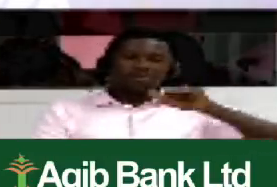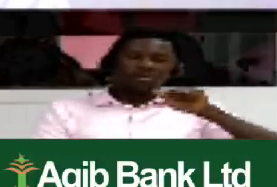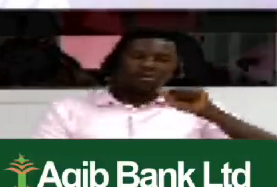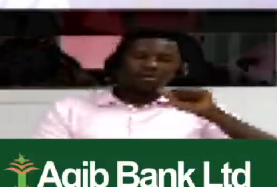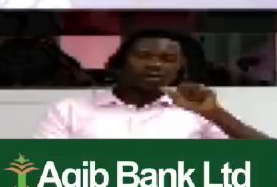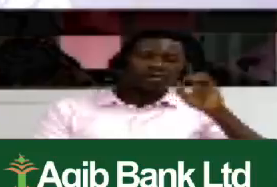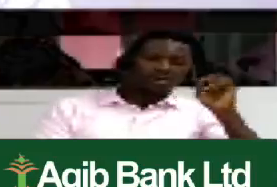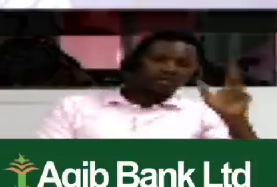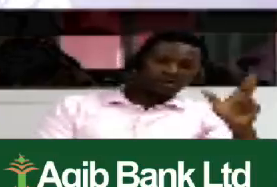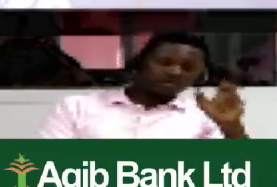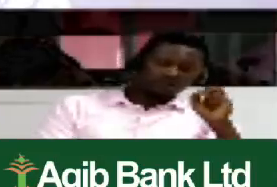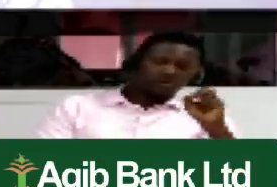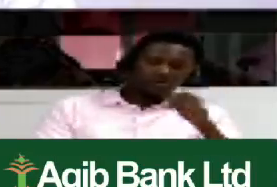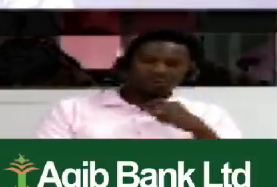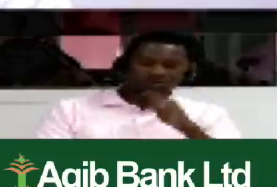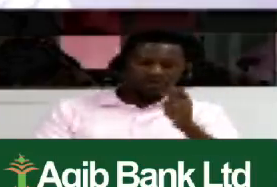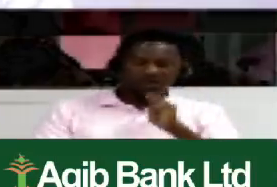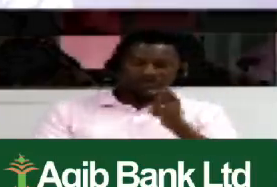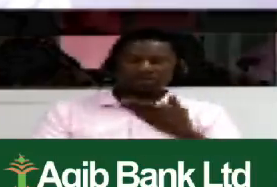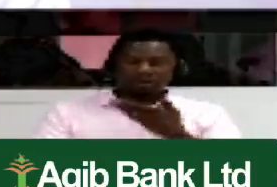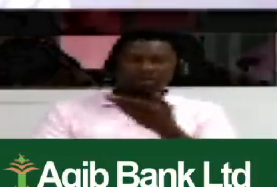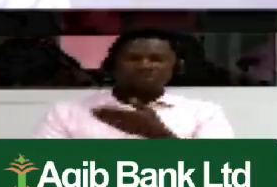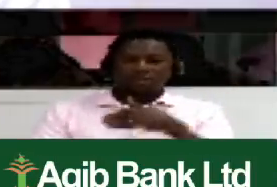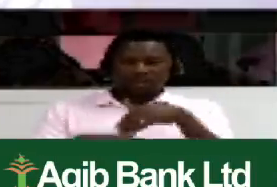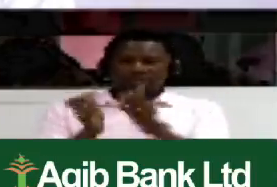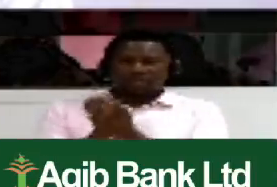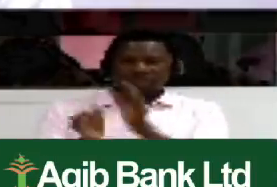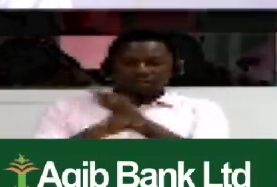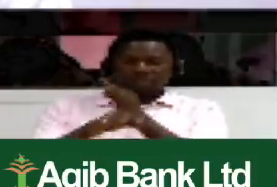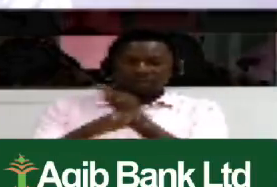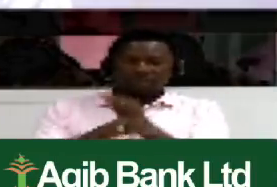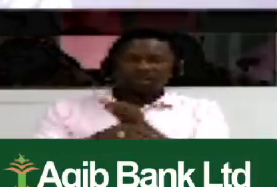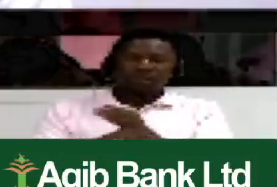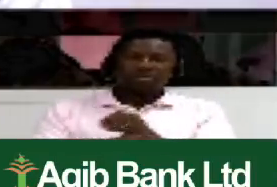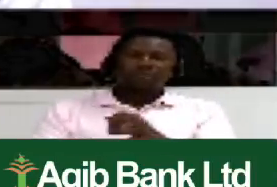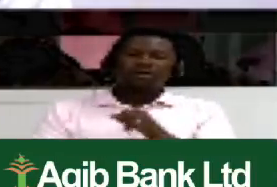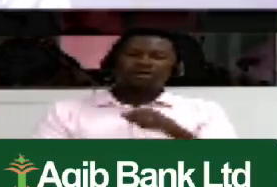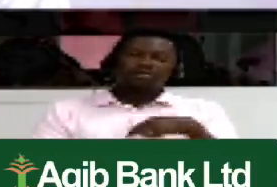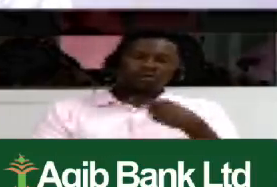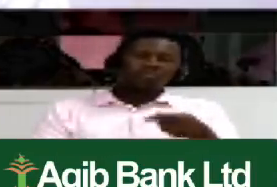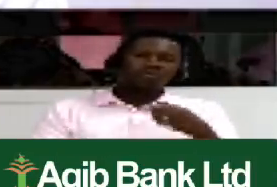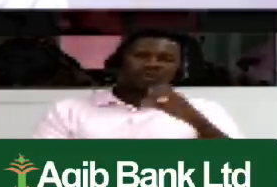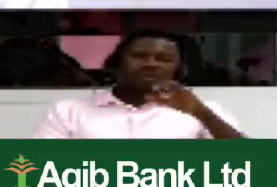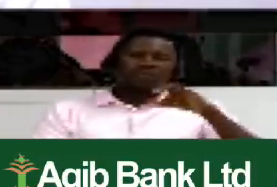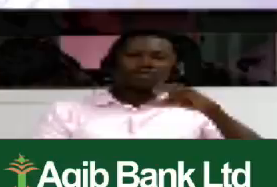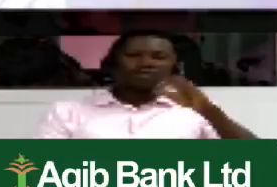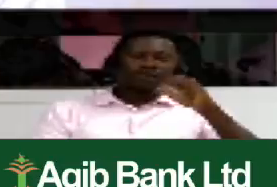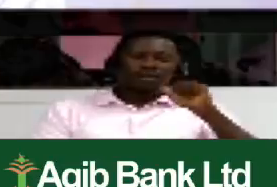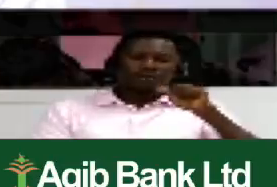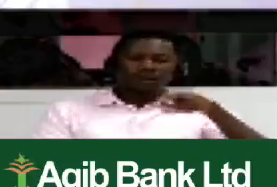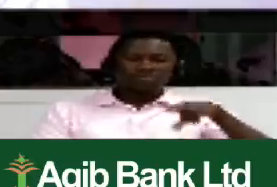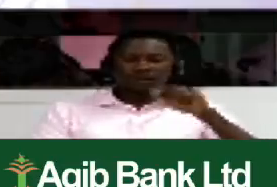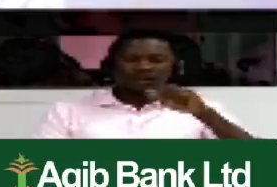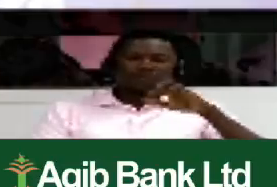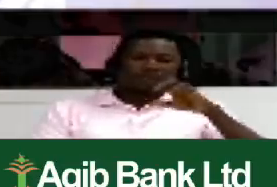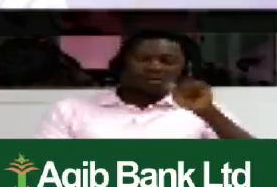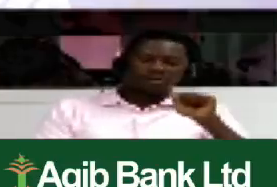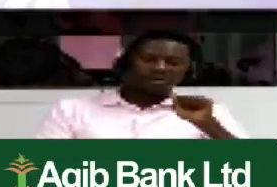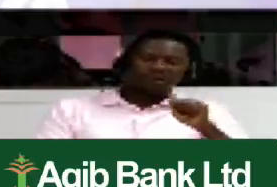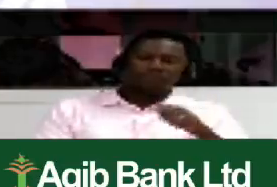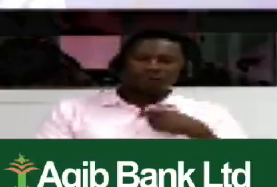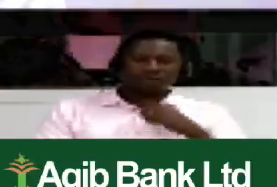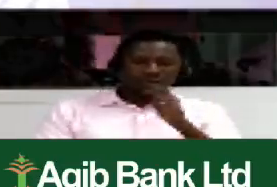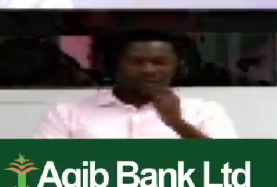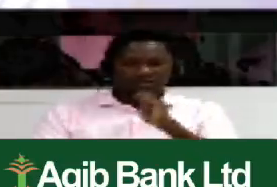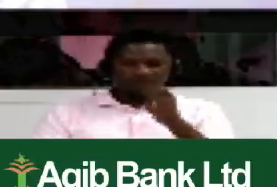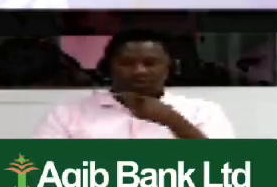teacher of Ibrahim Abare, Ms. Kamara, at the time was also interviewed. Ibrahim Abare's friend, whom he was